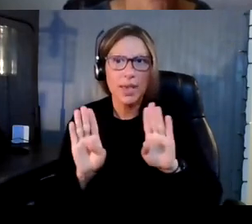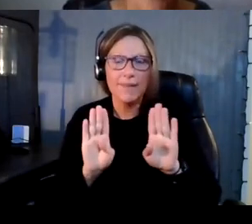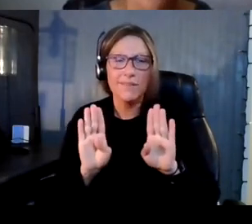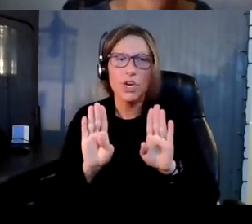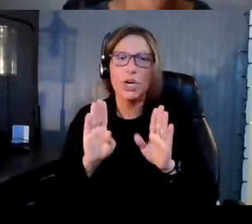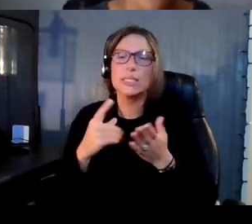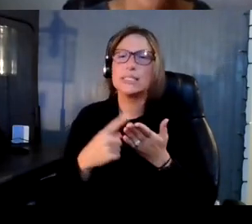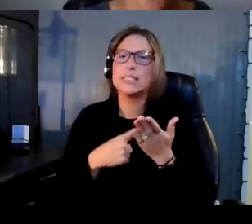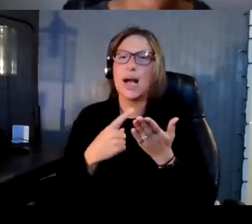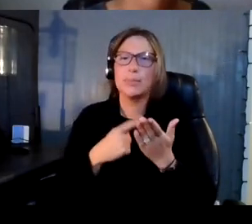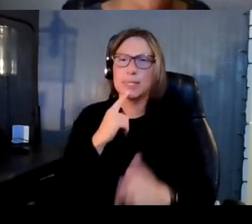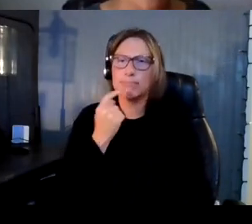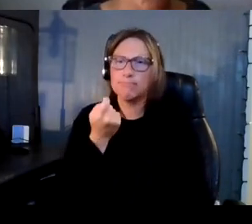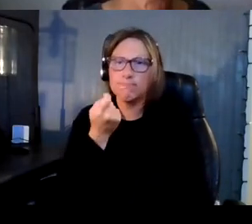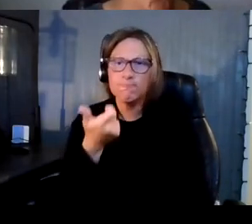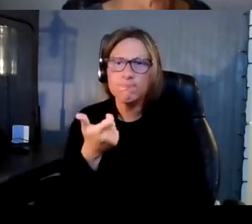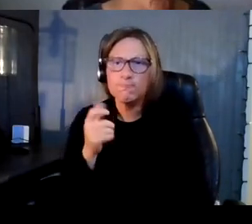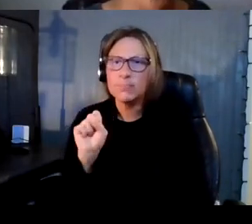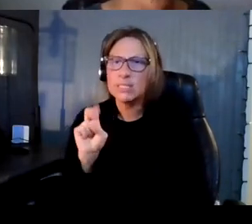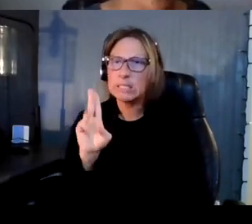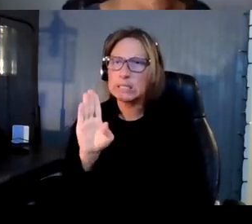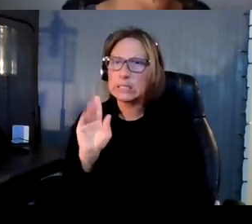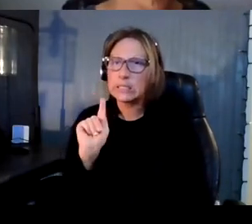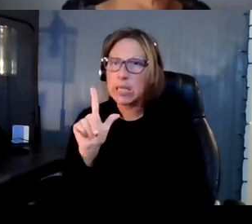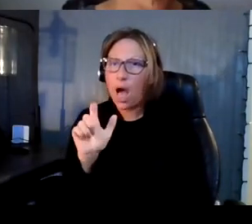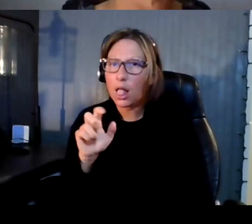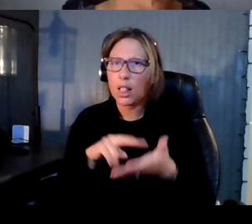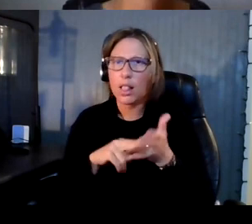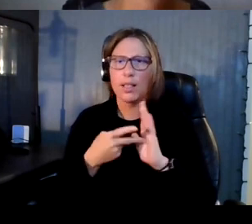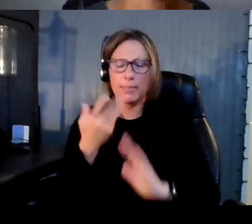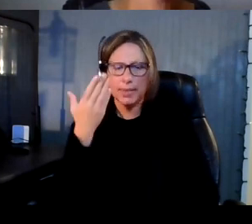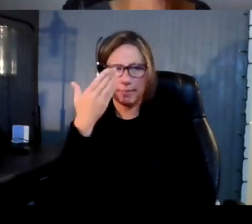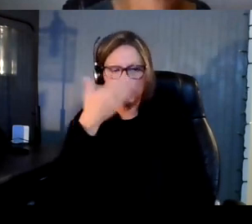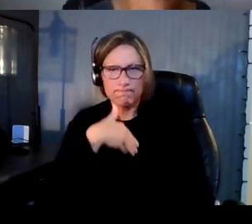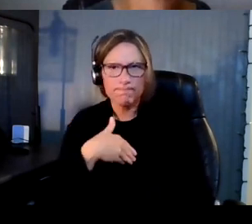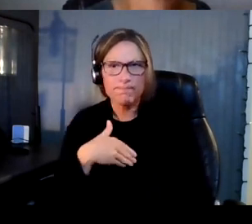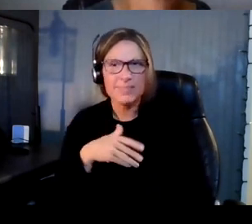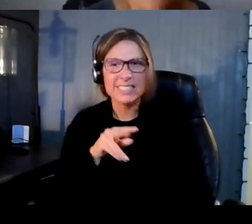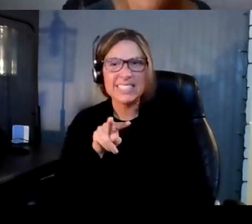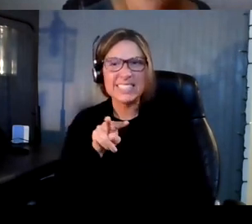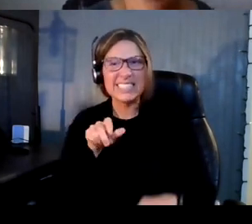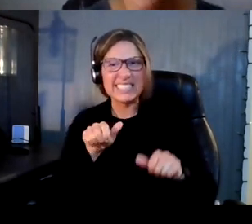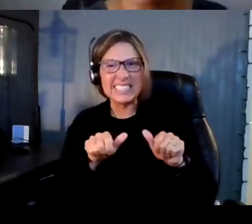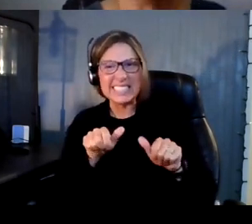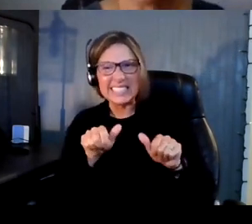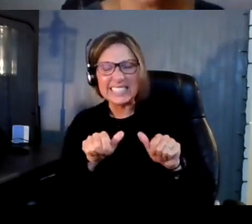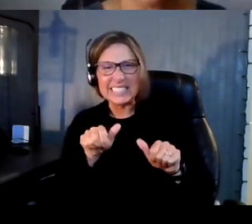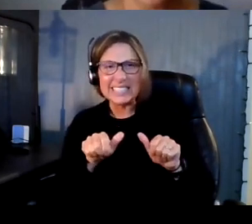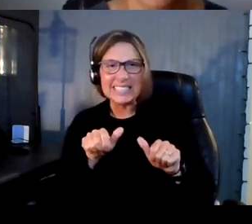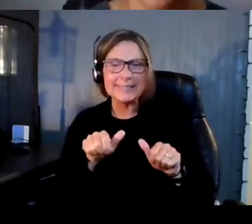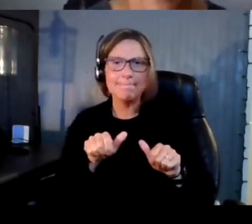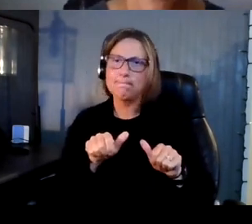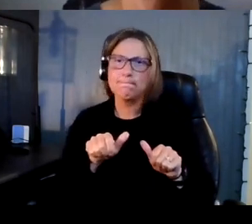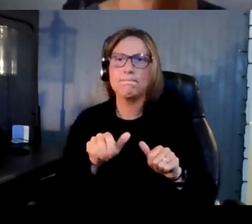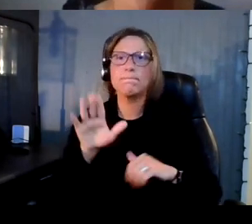subtle that we miss it, or we're not sure. I want to always caution you